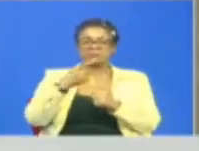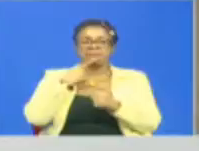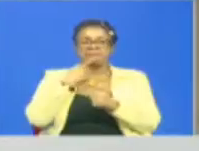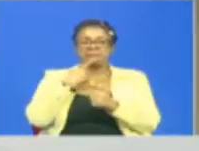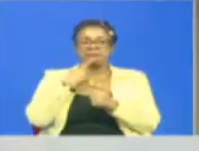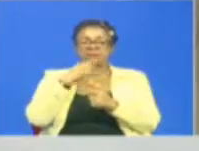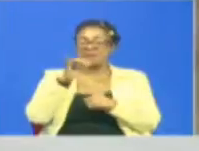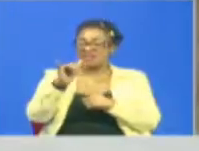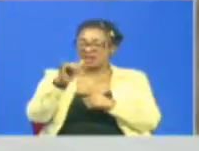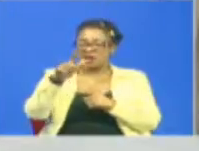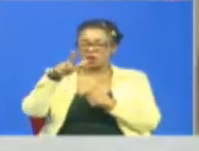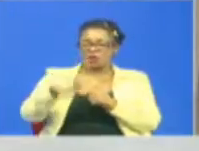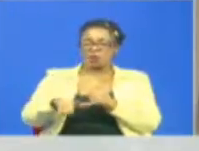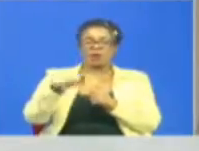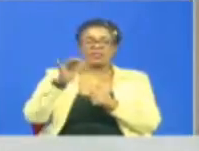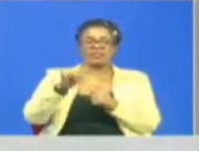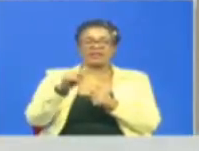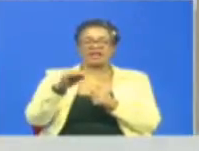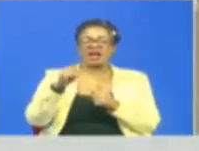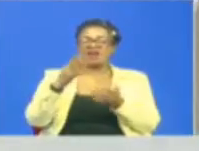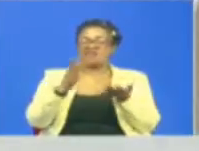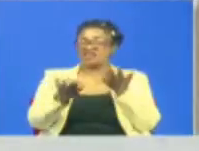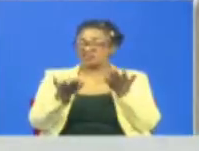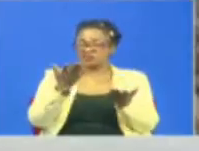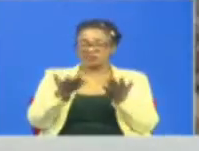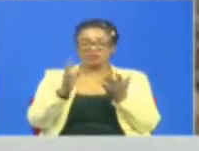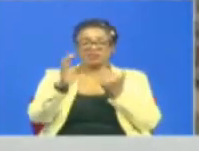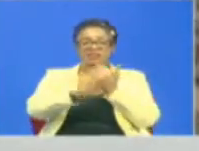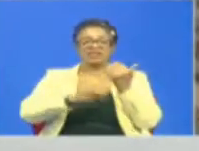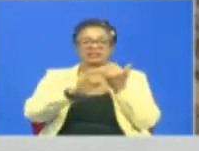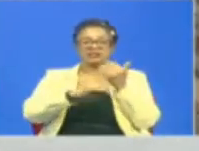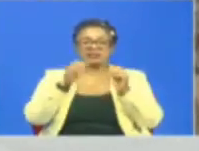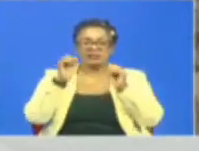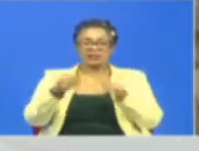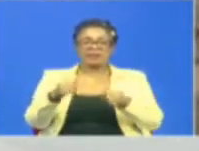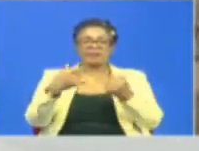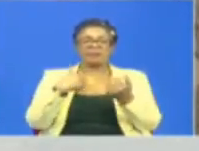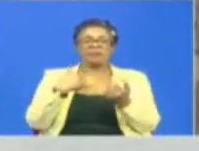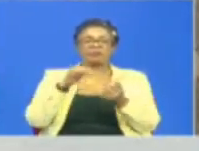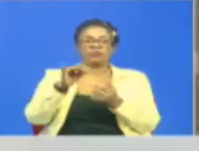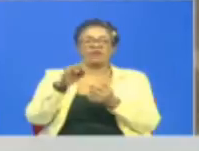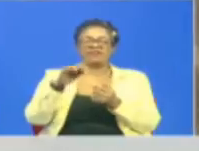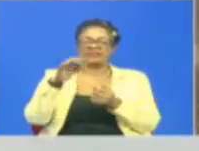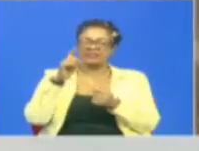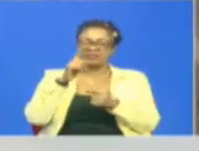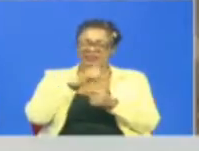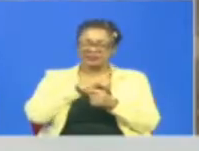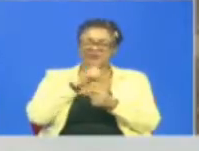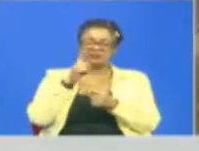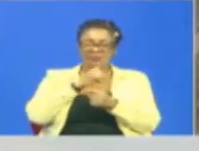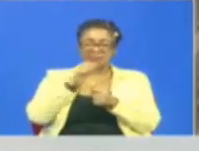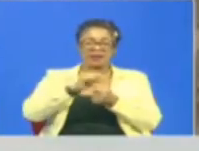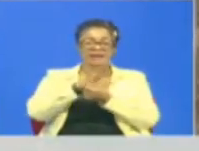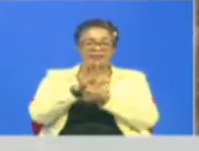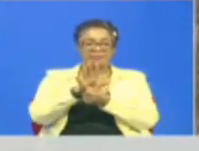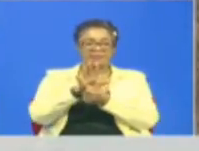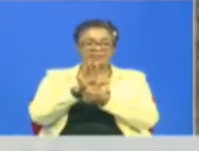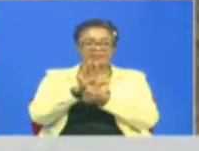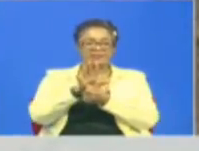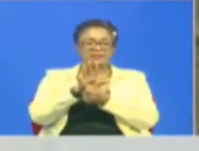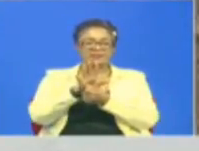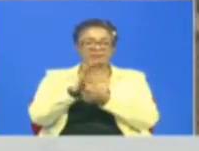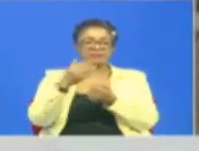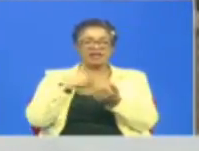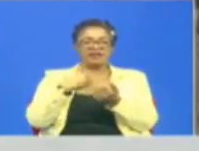significantly lower than the global average. The country has become the epicenter of the deadly pandemic on the continent, accounting for more